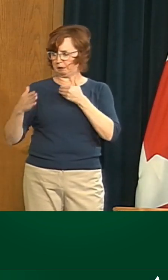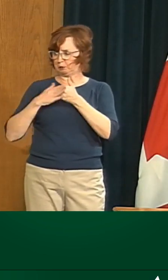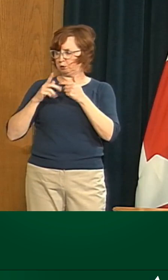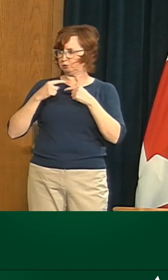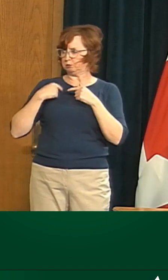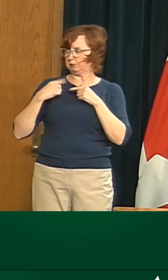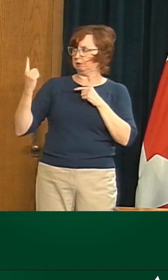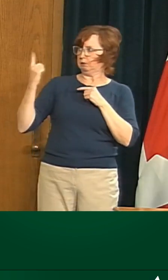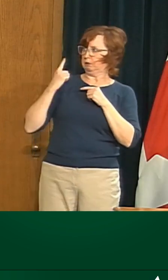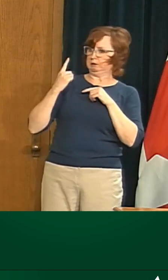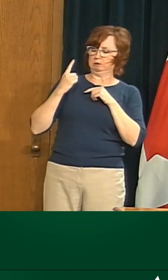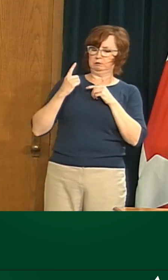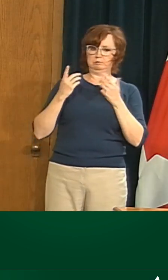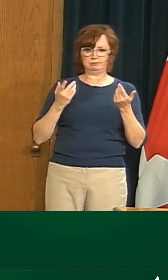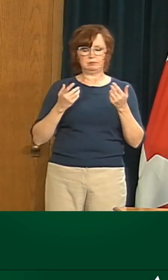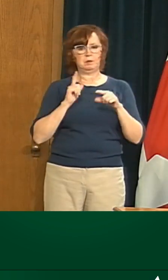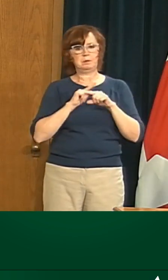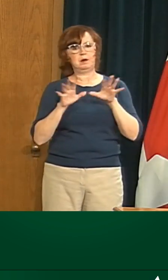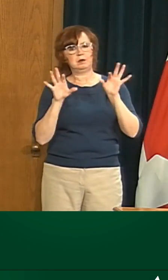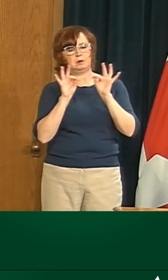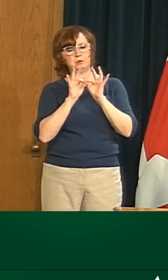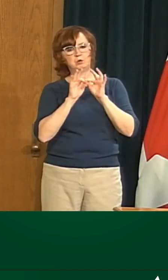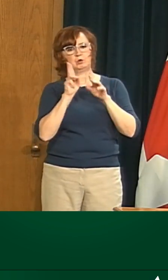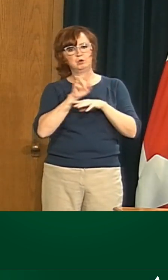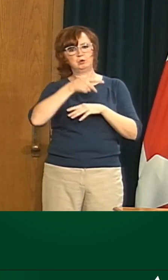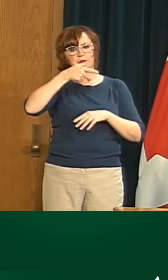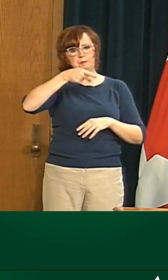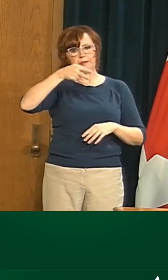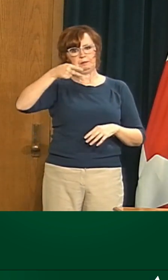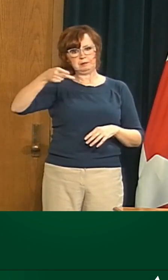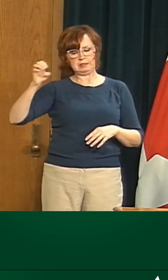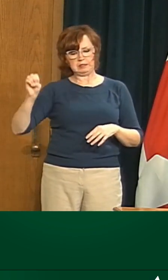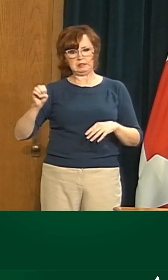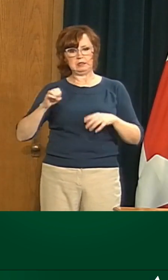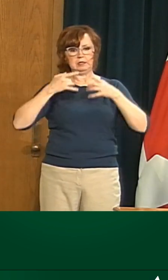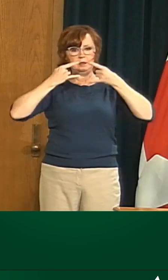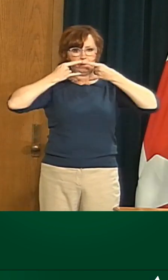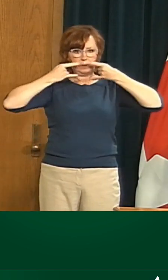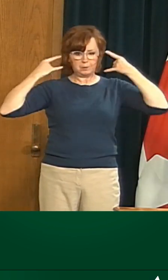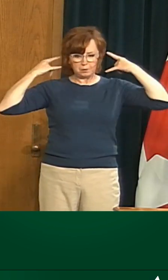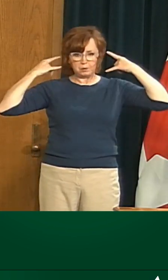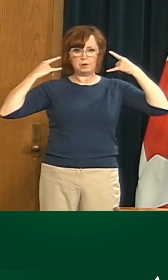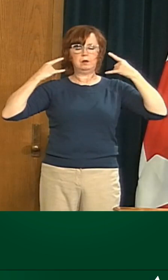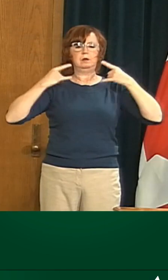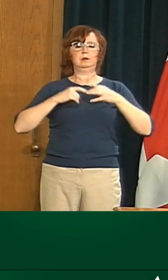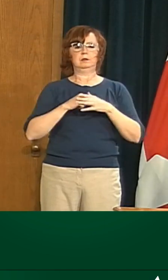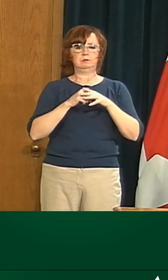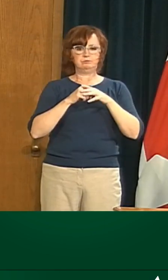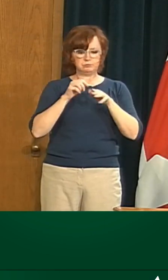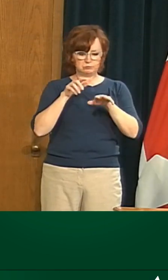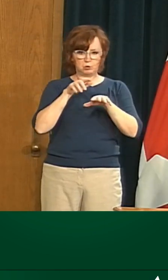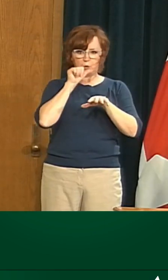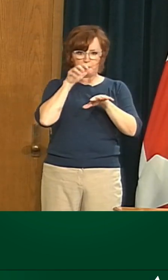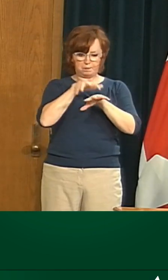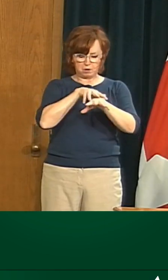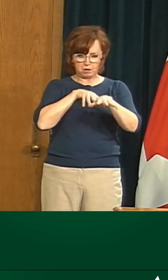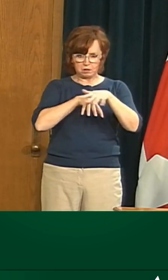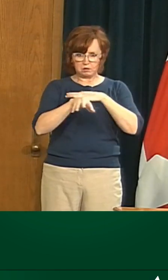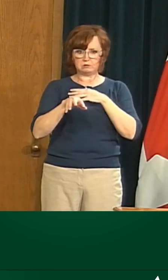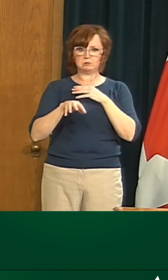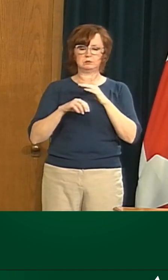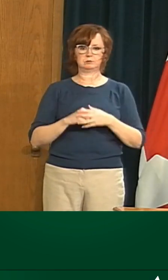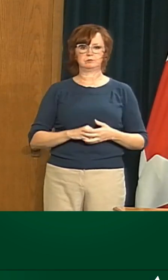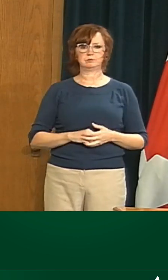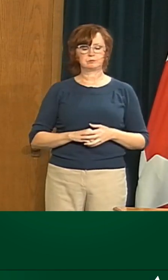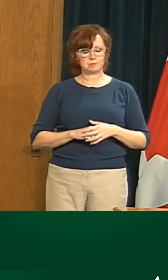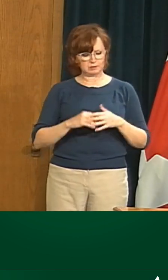through appropriate use of personal protective equipment and other measures, you can safely provide services which are less than 2 meters, where physical distancing is